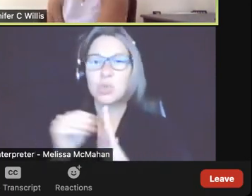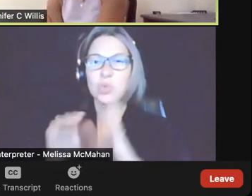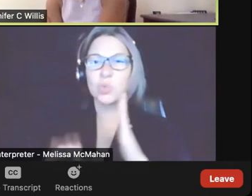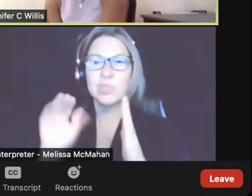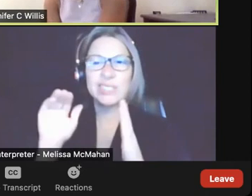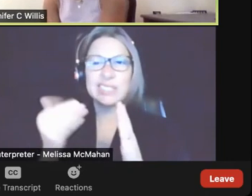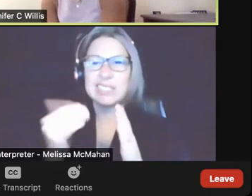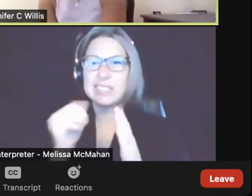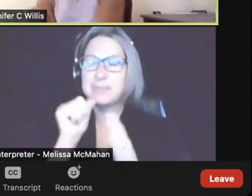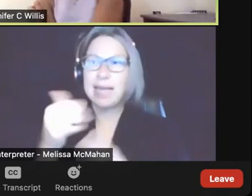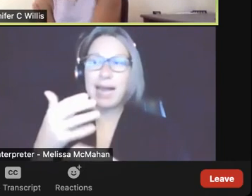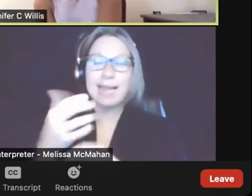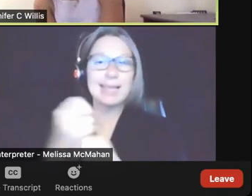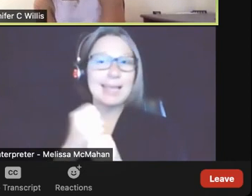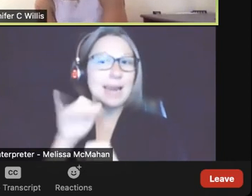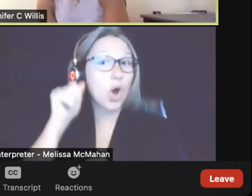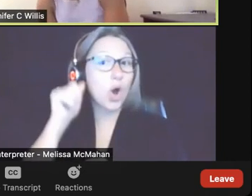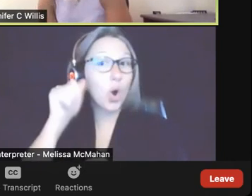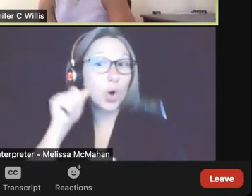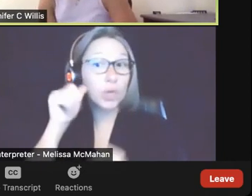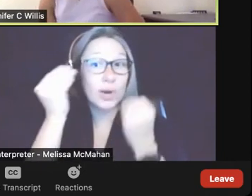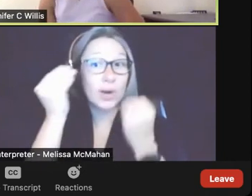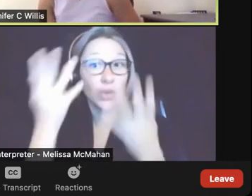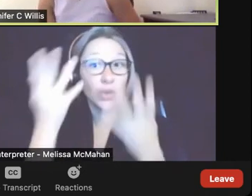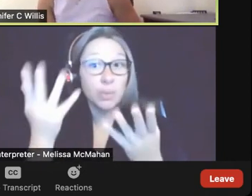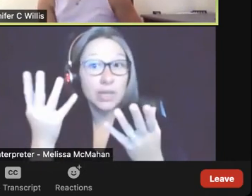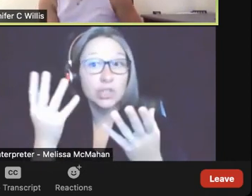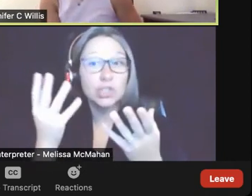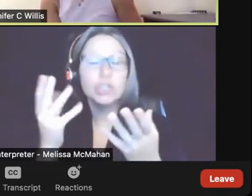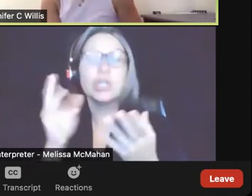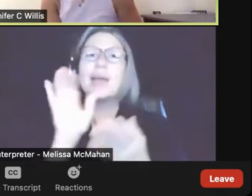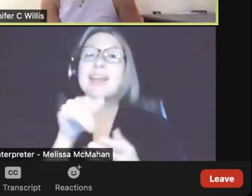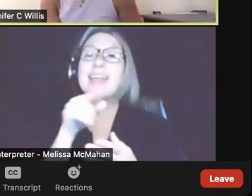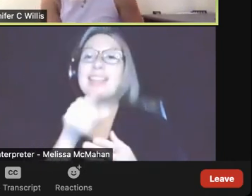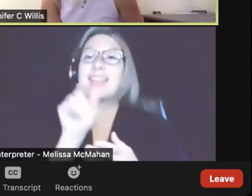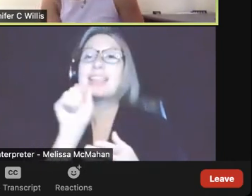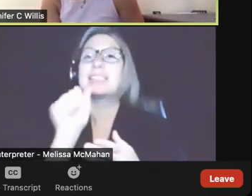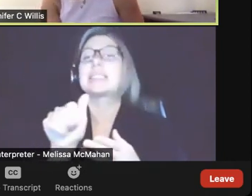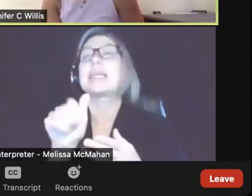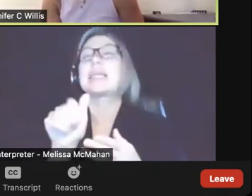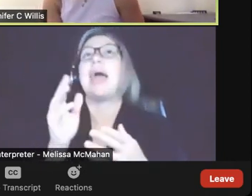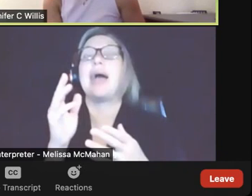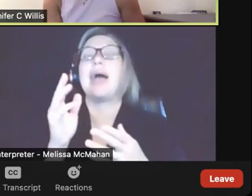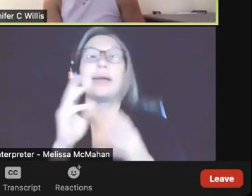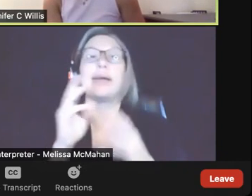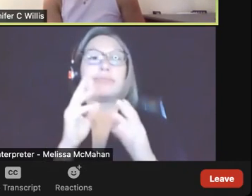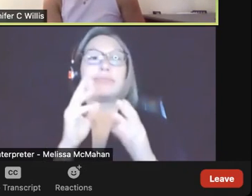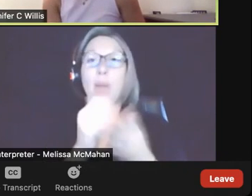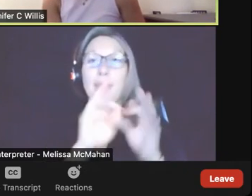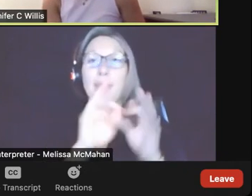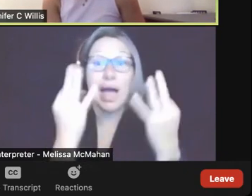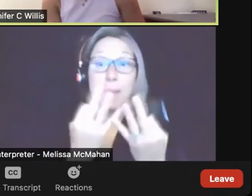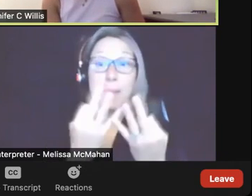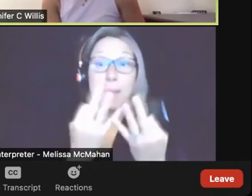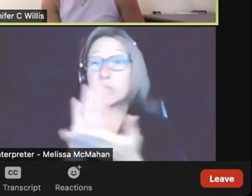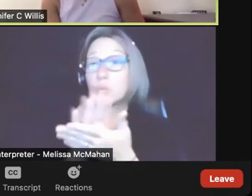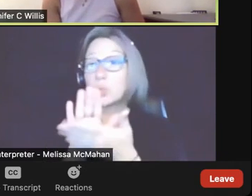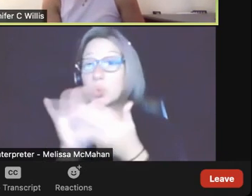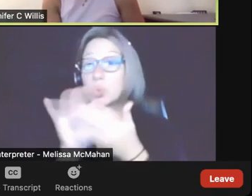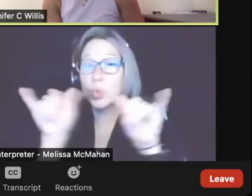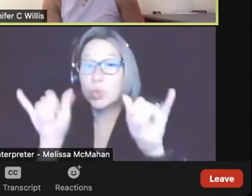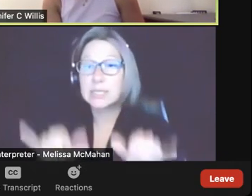a typical fashion, this is an assessment that can be utilized by families or school systems to kind of get a